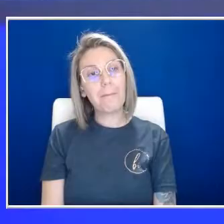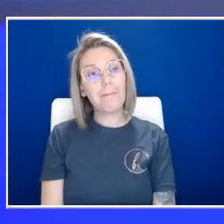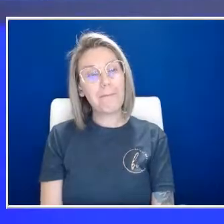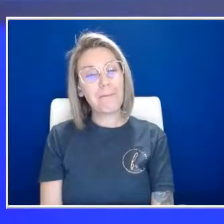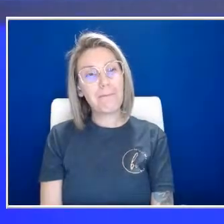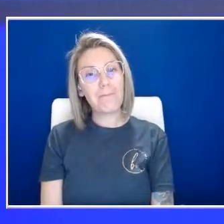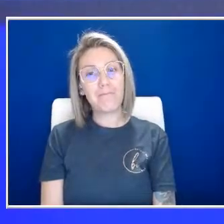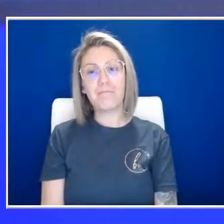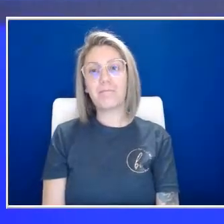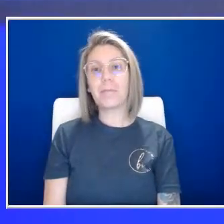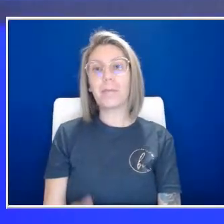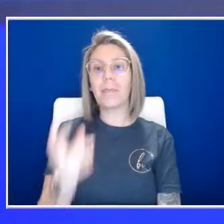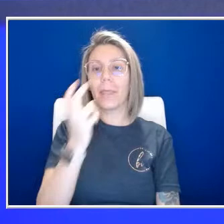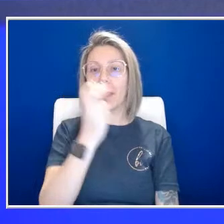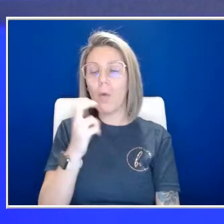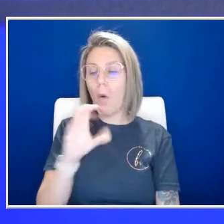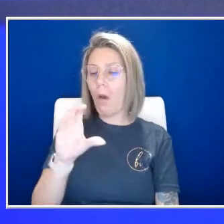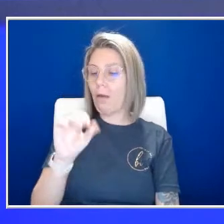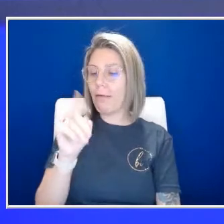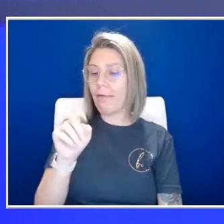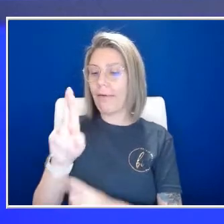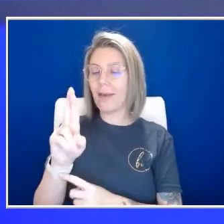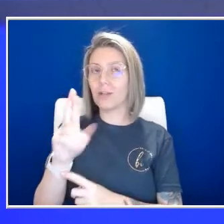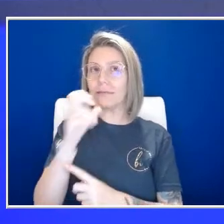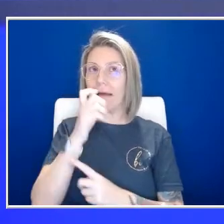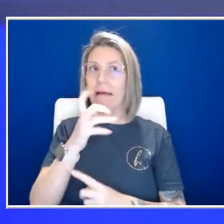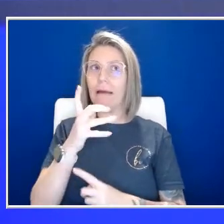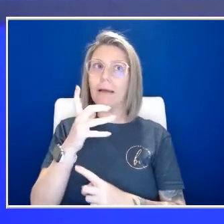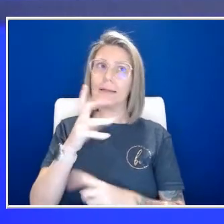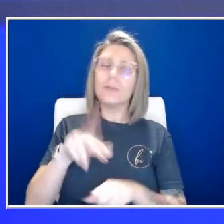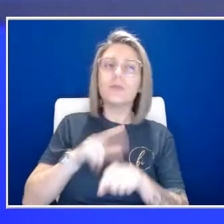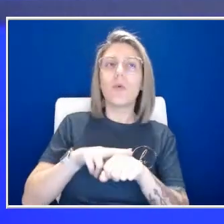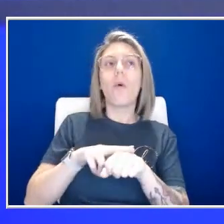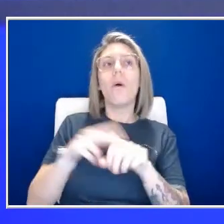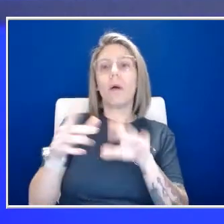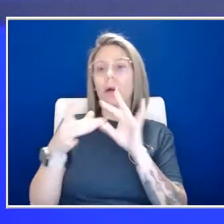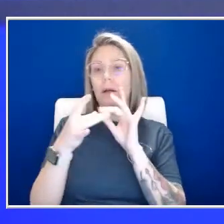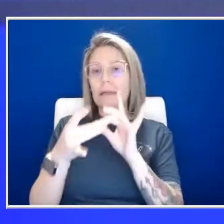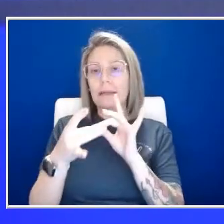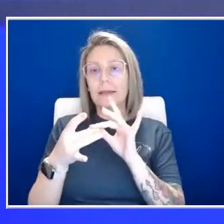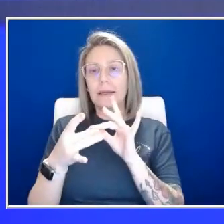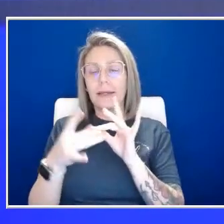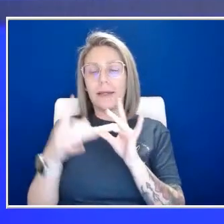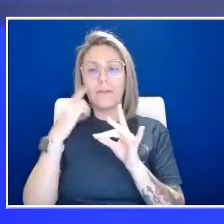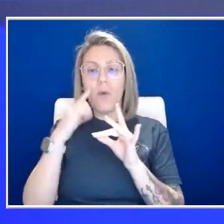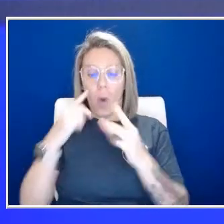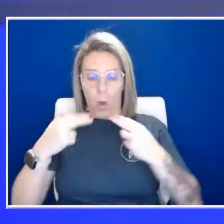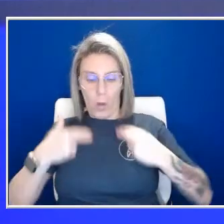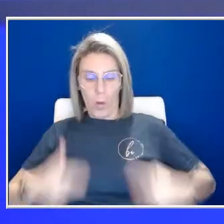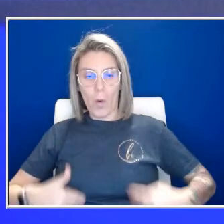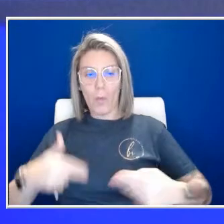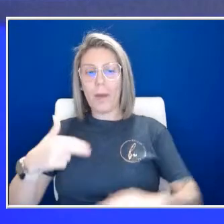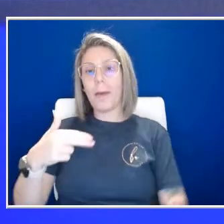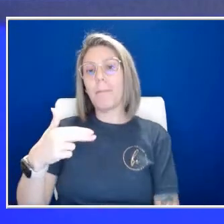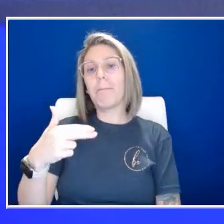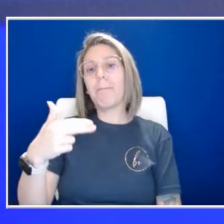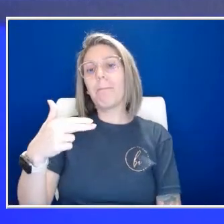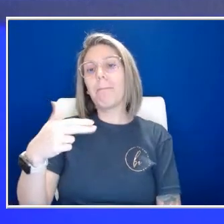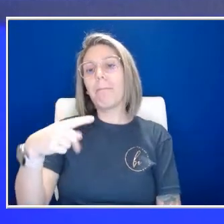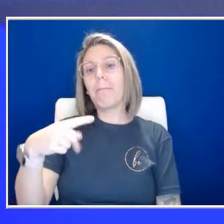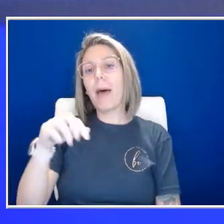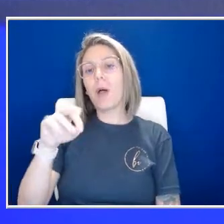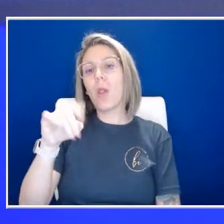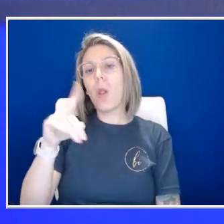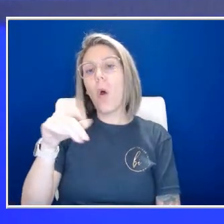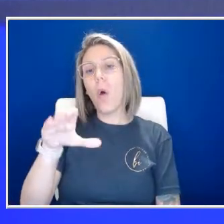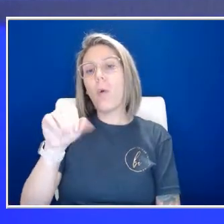cancers are not classically linked to HPV or human papillomavirus. They, as I said, are